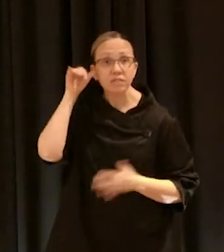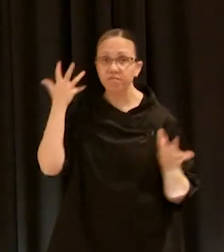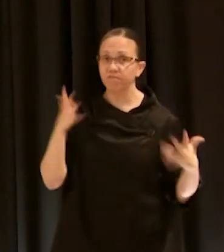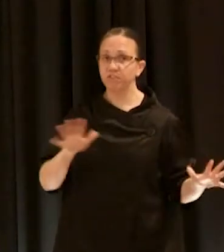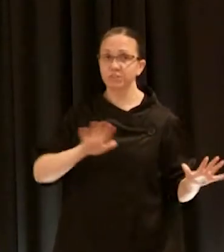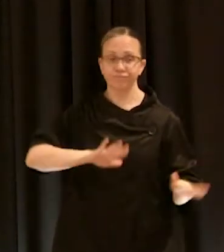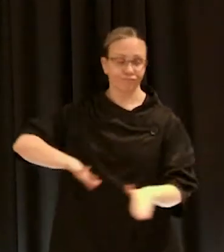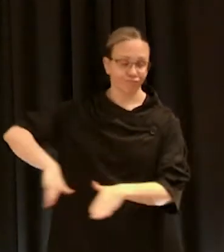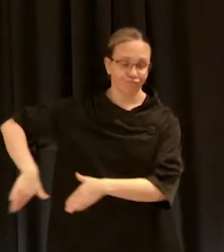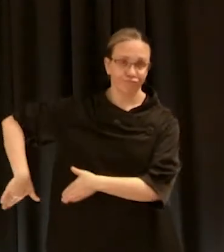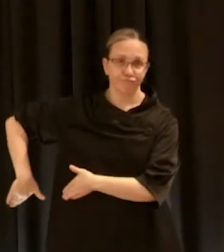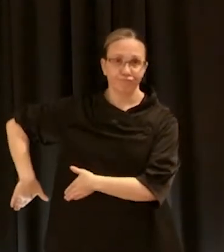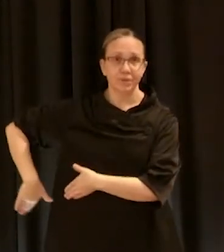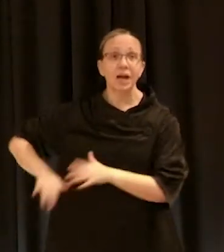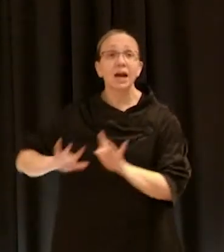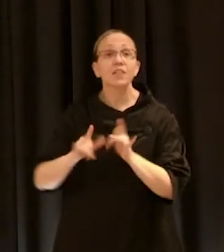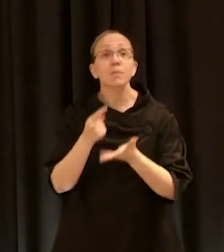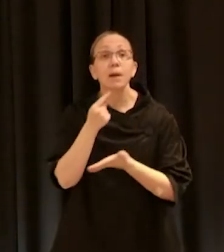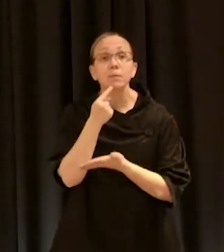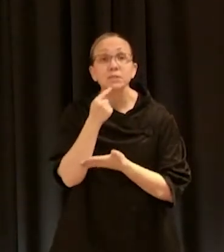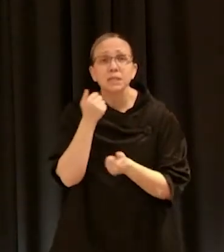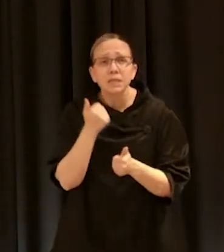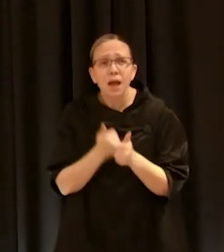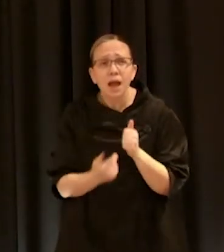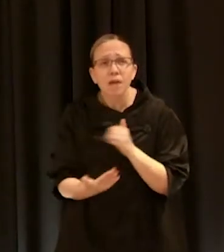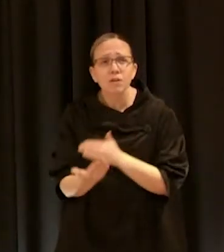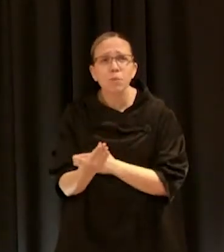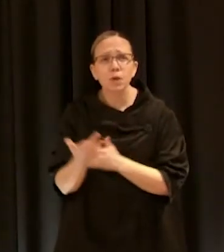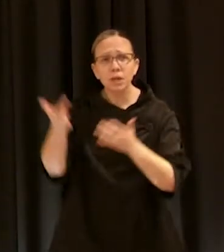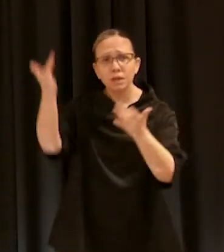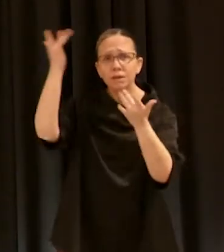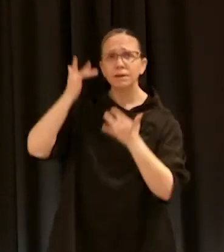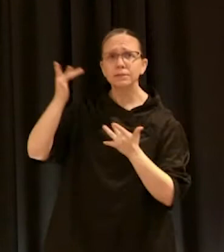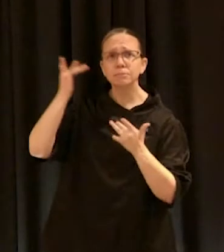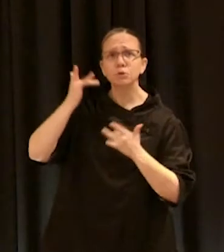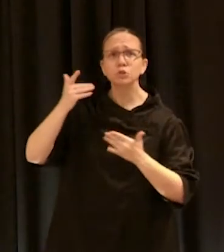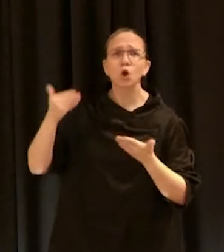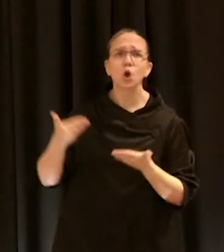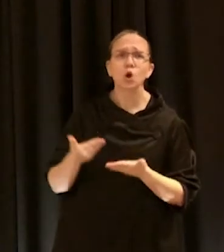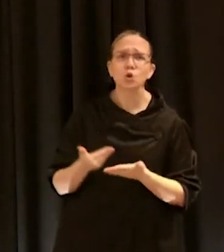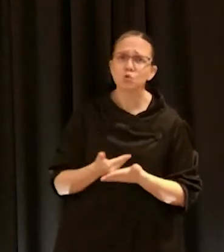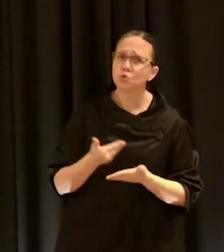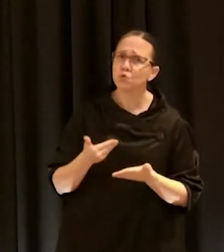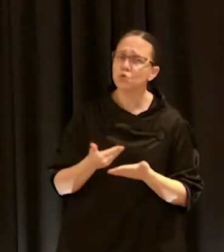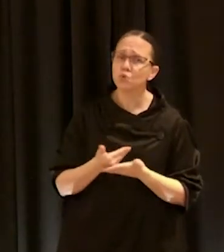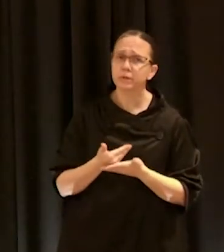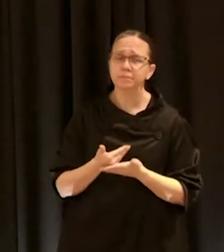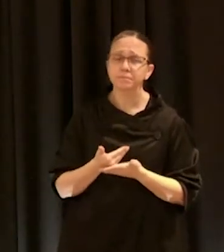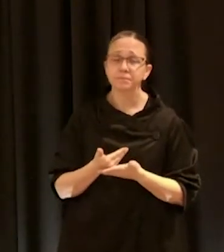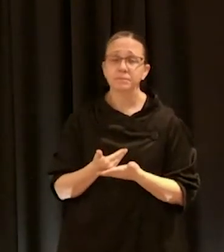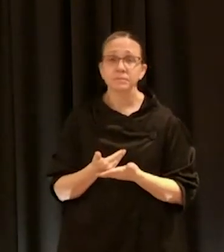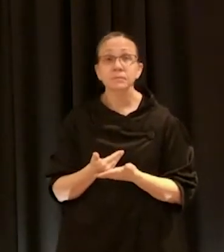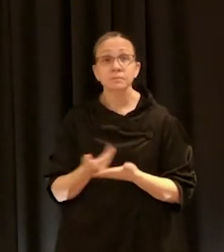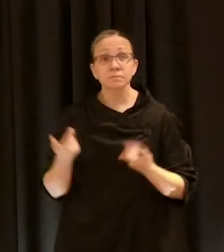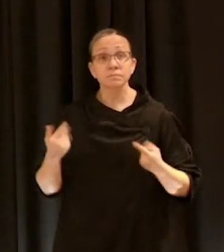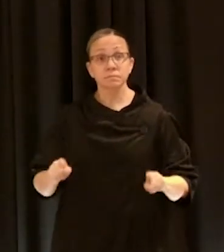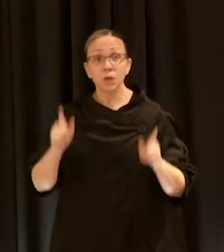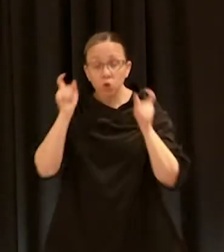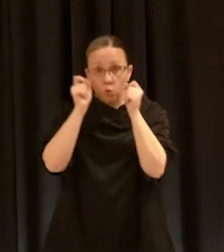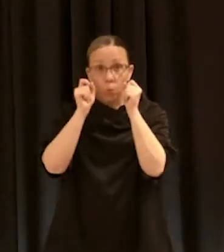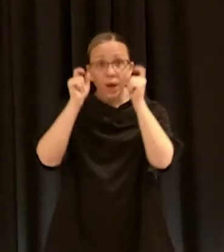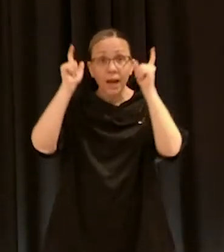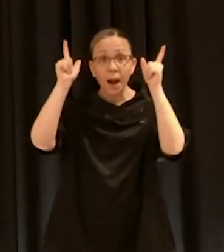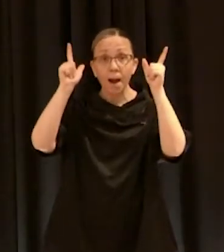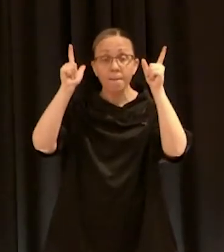you. No wonder the Bible says, every morning His mercies are renewed. So when you wake